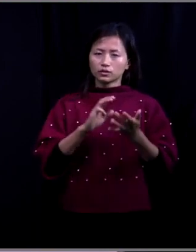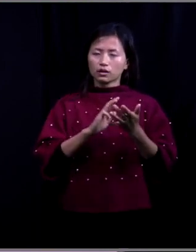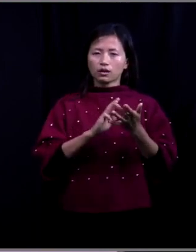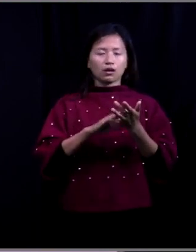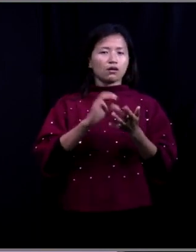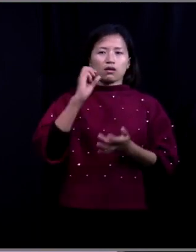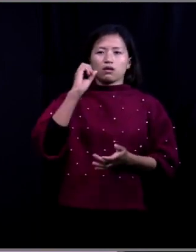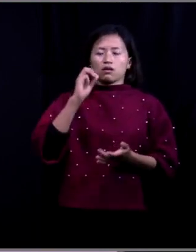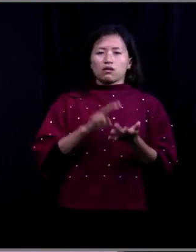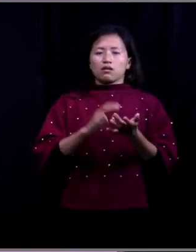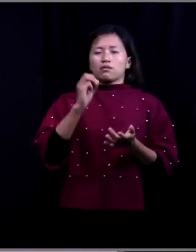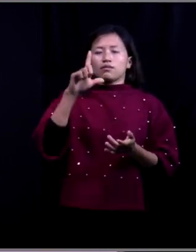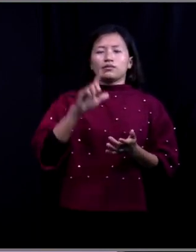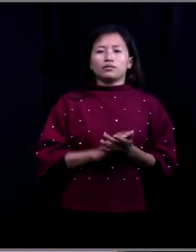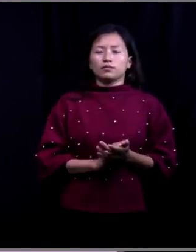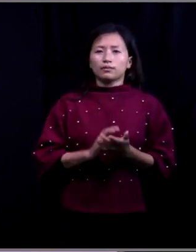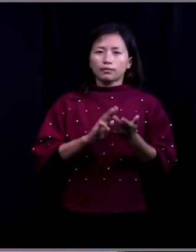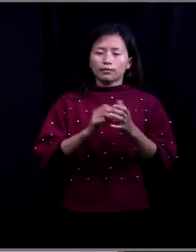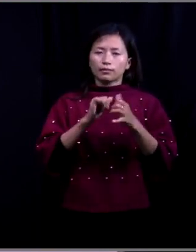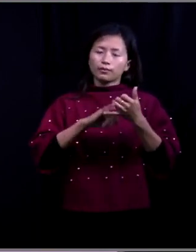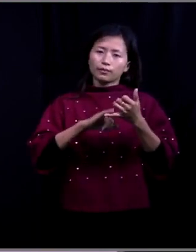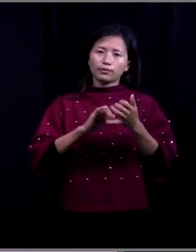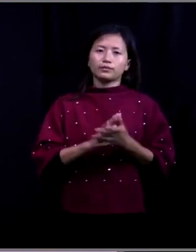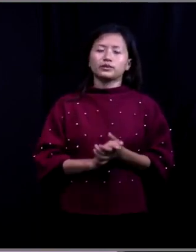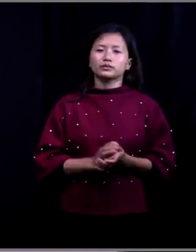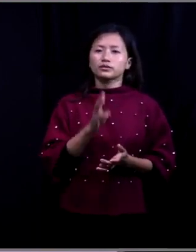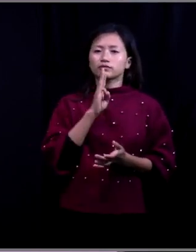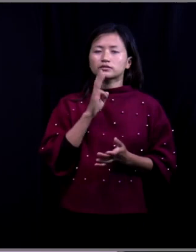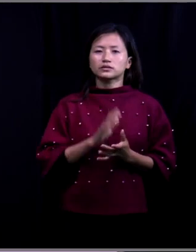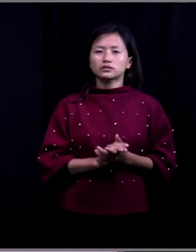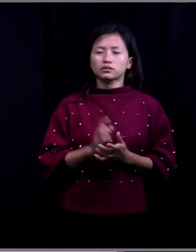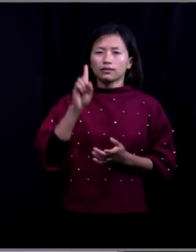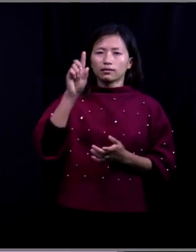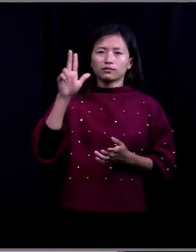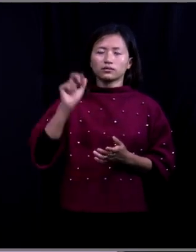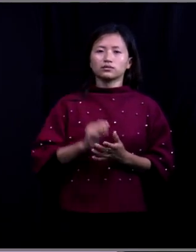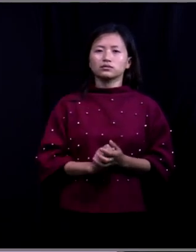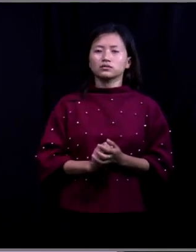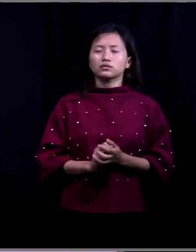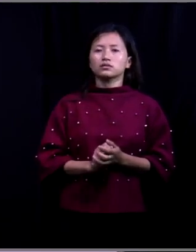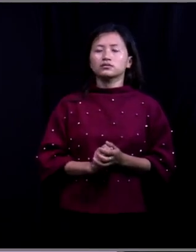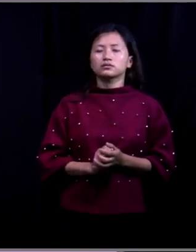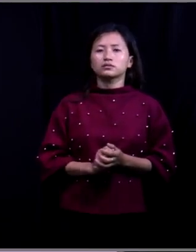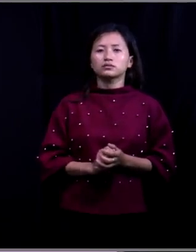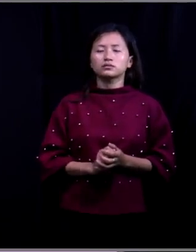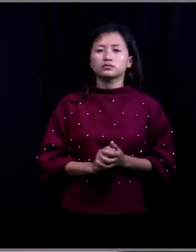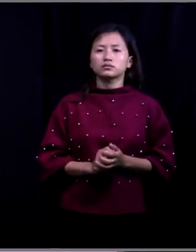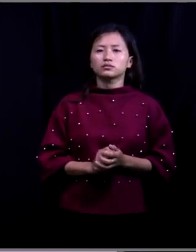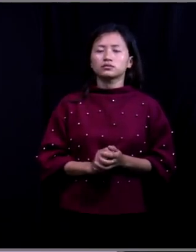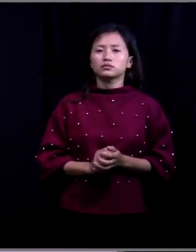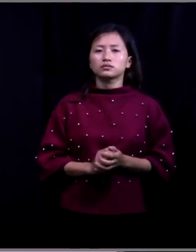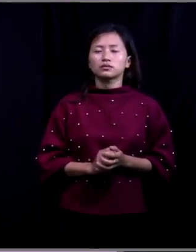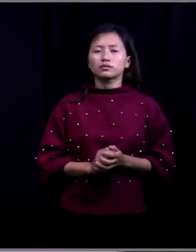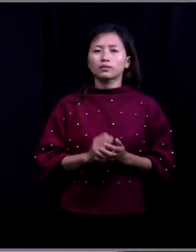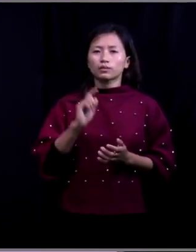again. We have calculated the molecular mass of water. We got 18 atomic mass units. Once we